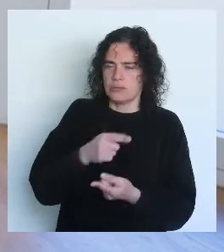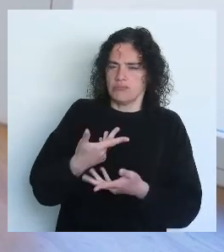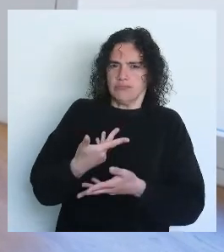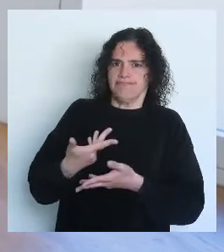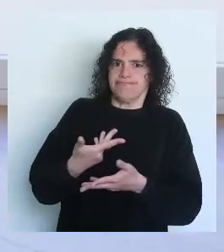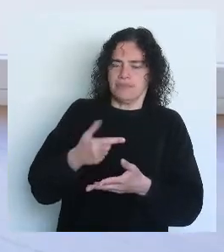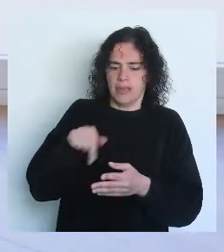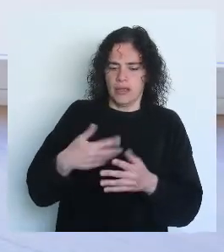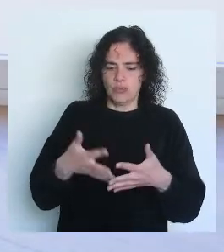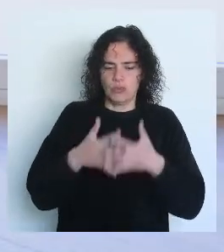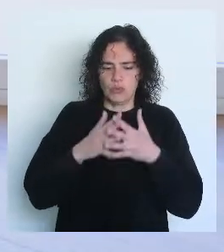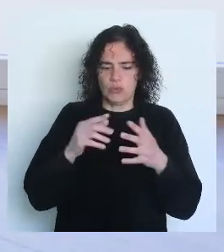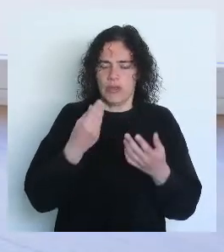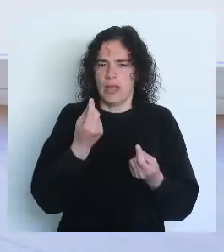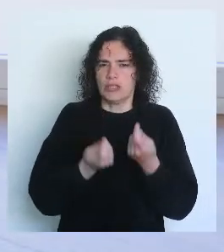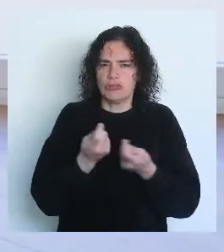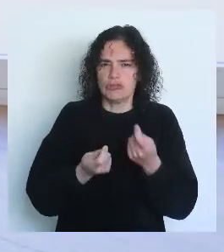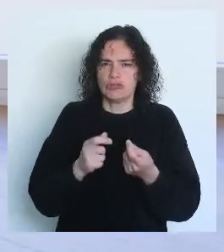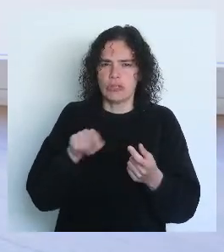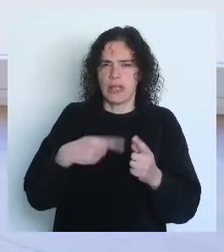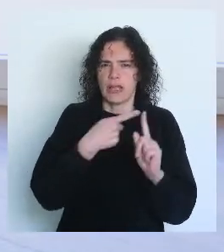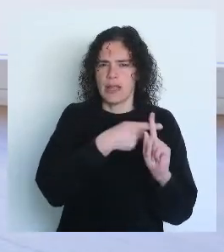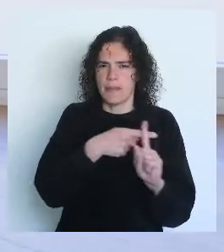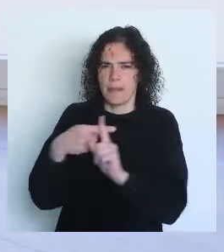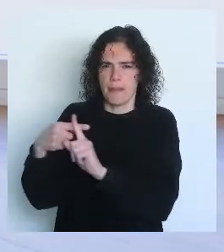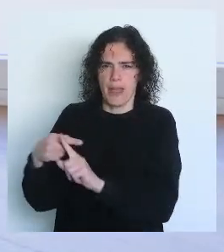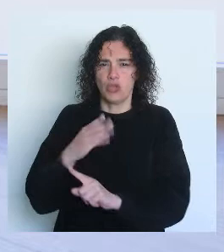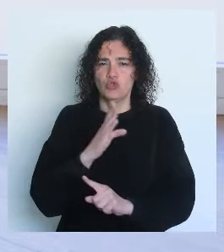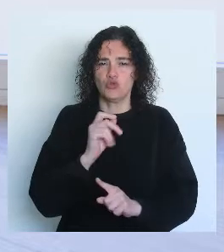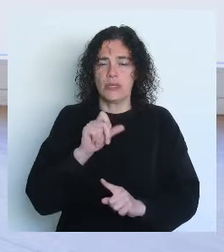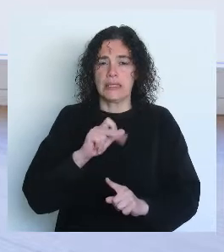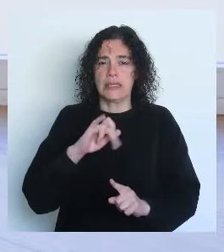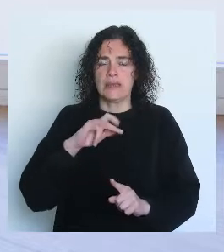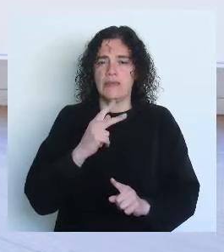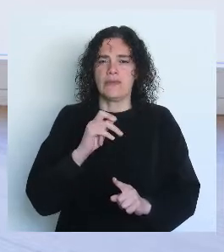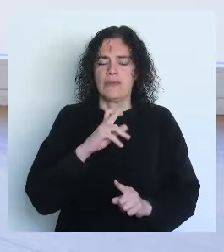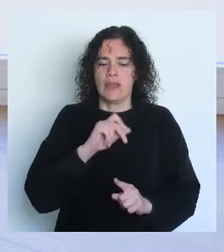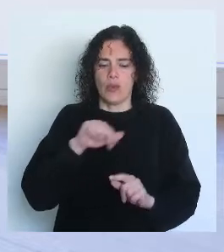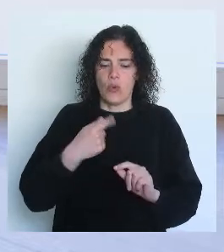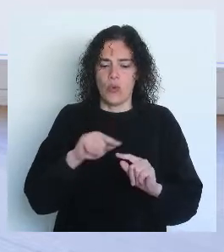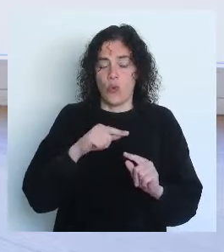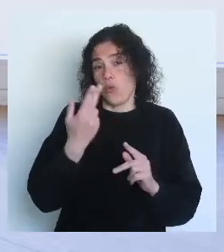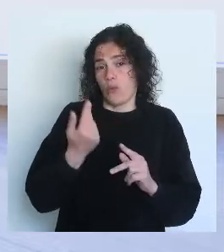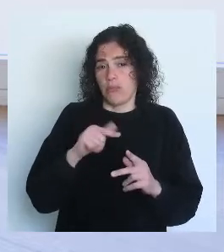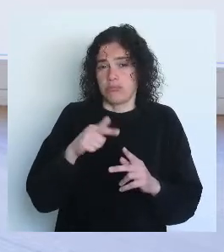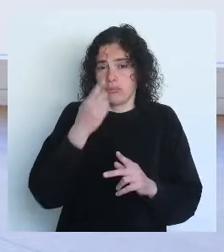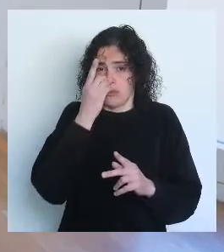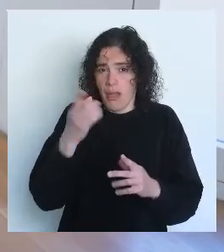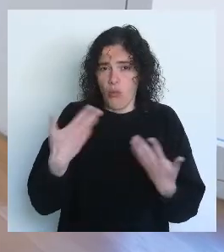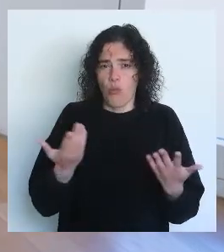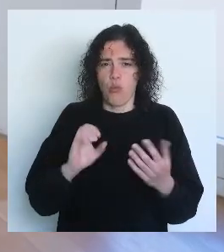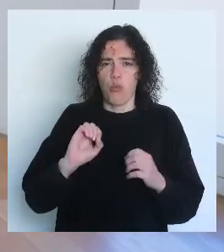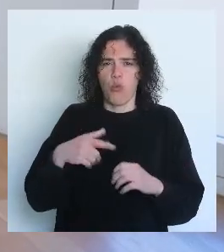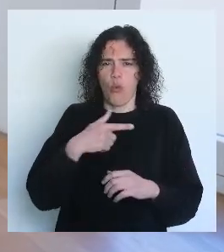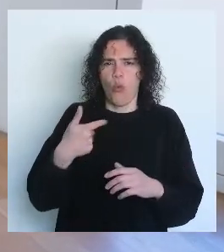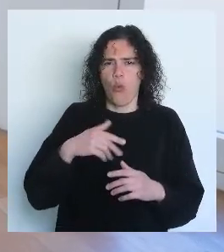contradictory tension. You have a structure a little bit like the Three Crosses by Joachim Vieira, or the Gerhard Richter,